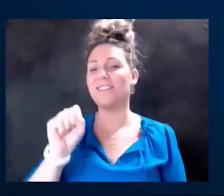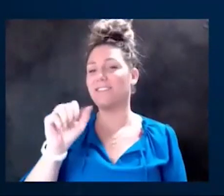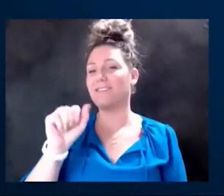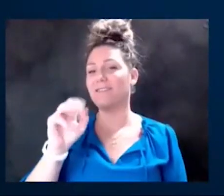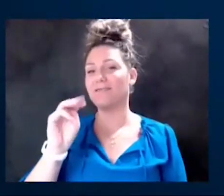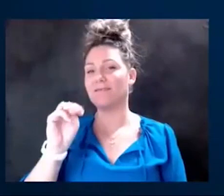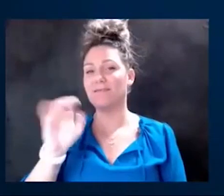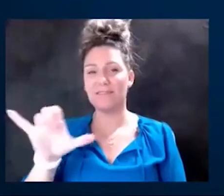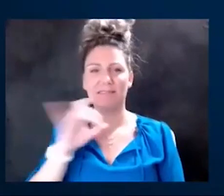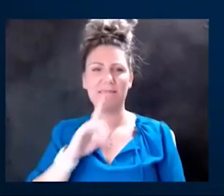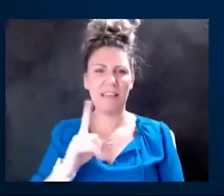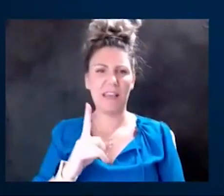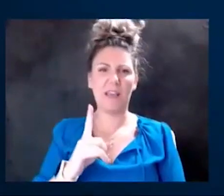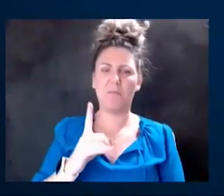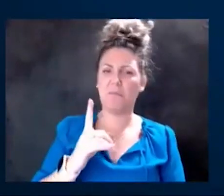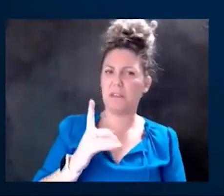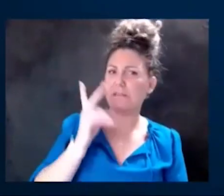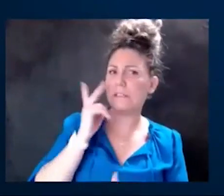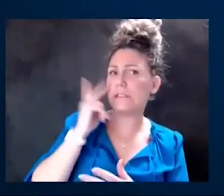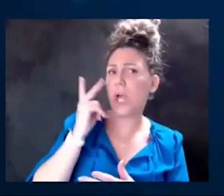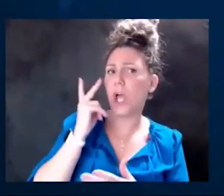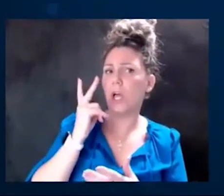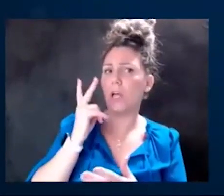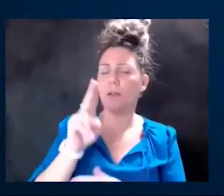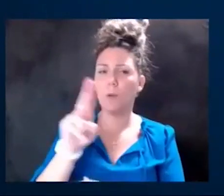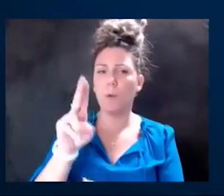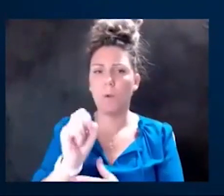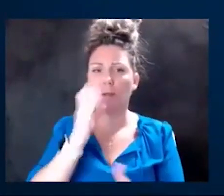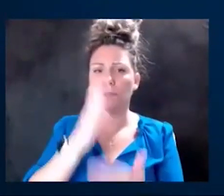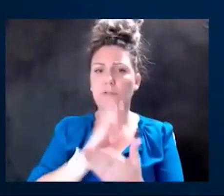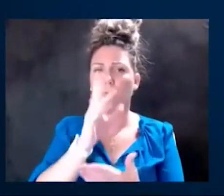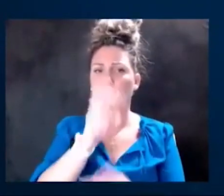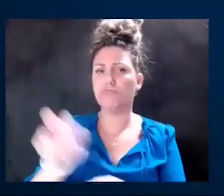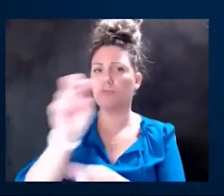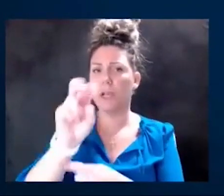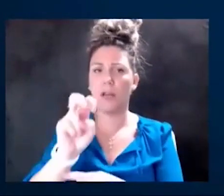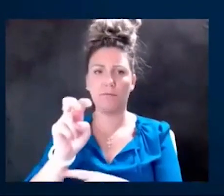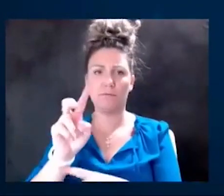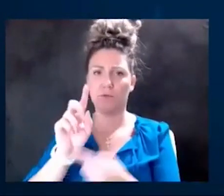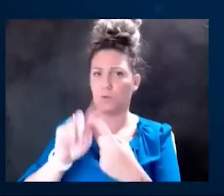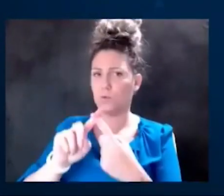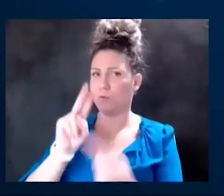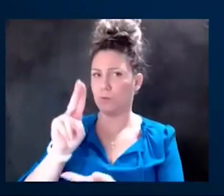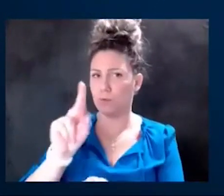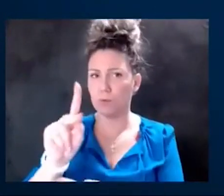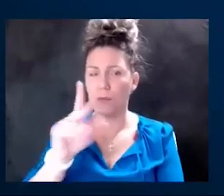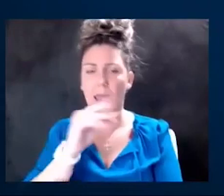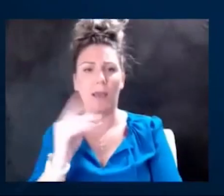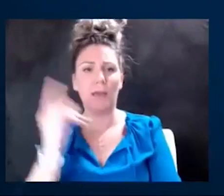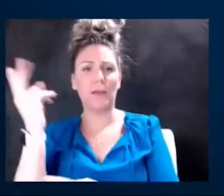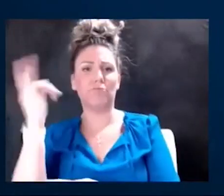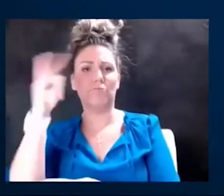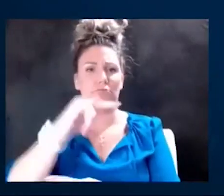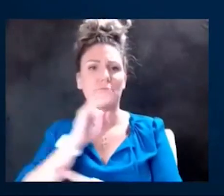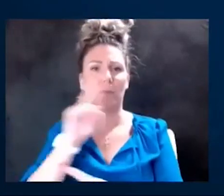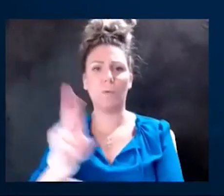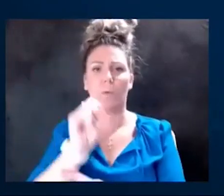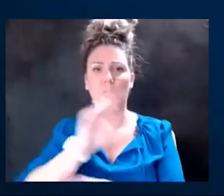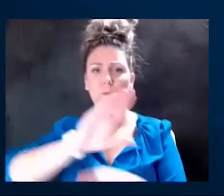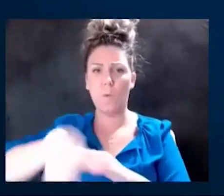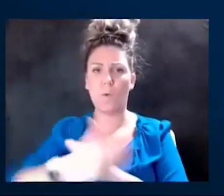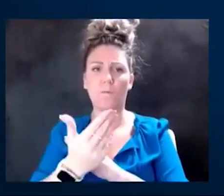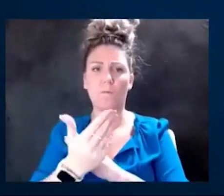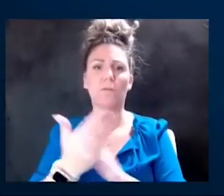stopped air travel from UK. You kind of mentioned this. And into the U.S., and that happened overnight, stating that it's due to the